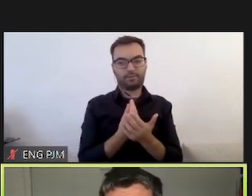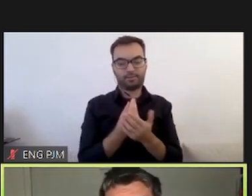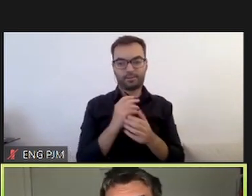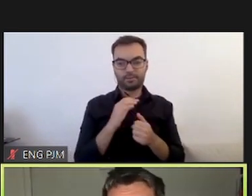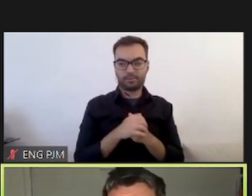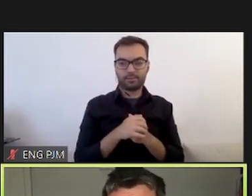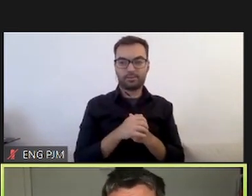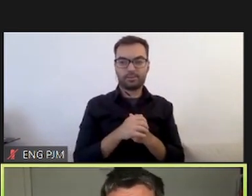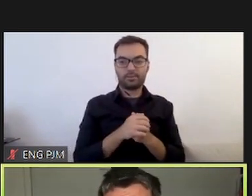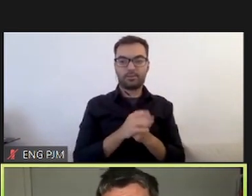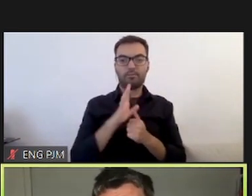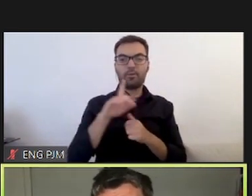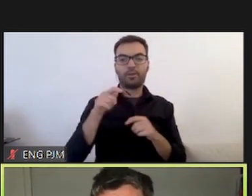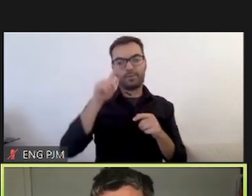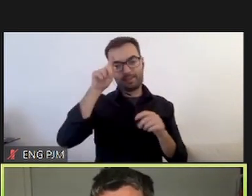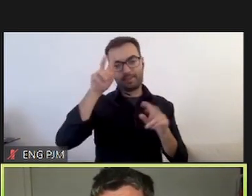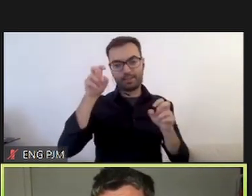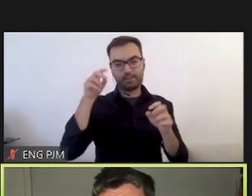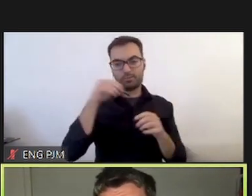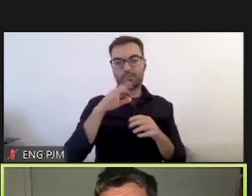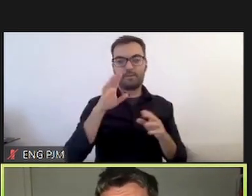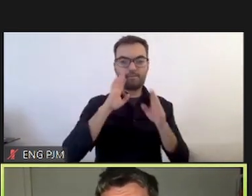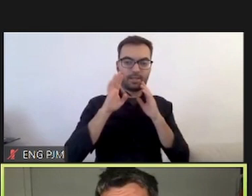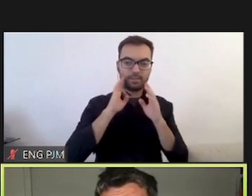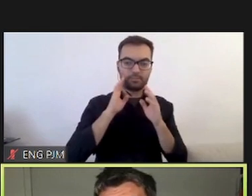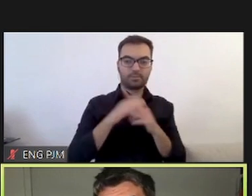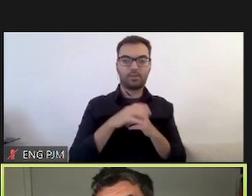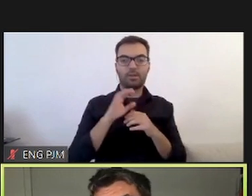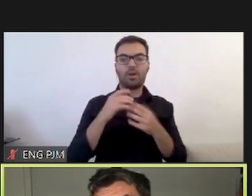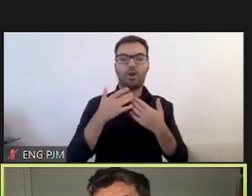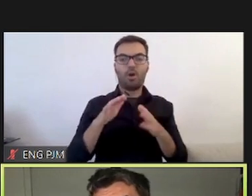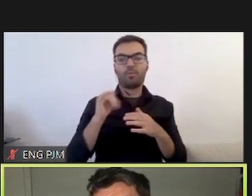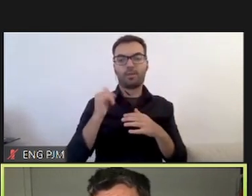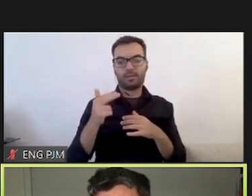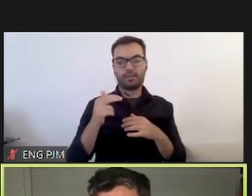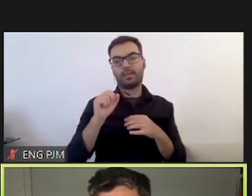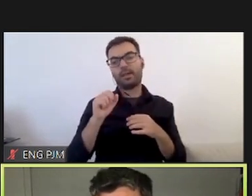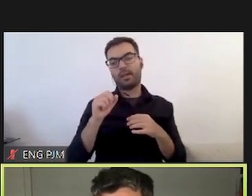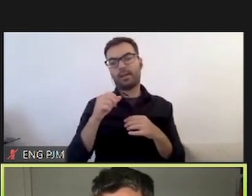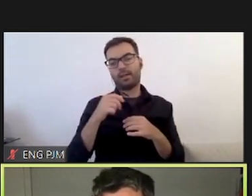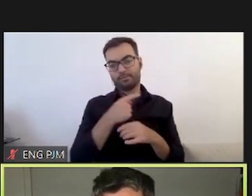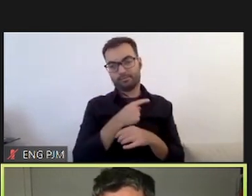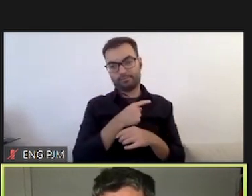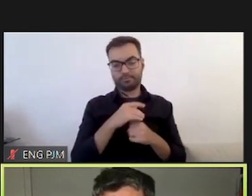you're defining the title. Facebook open in a new tab.